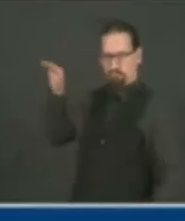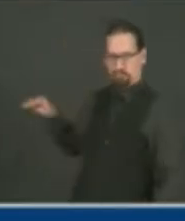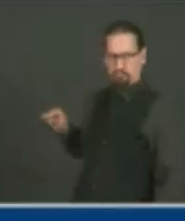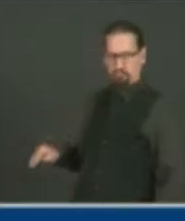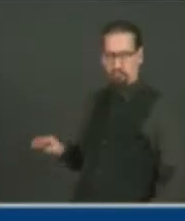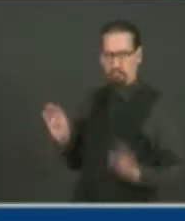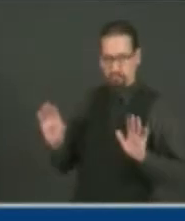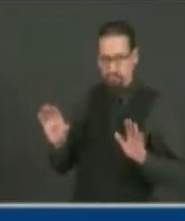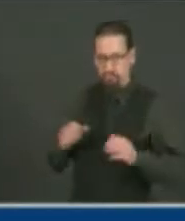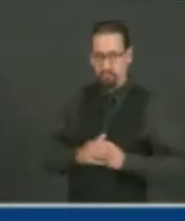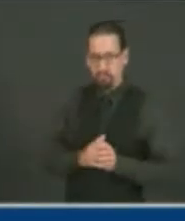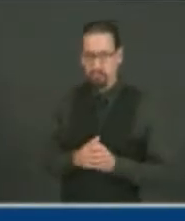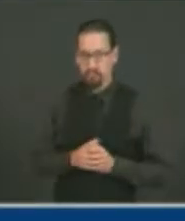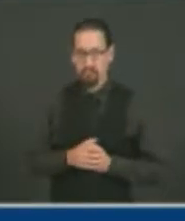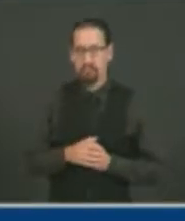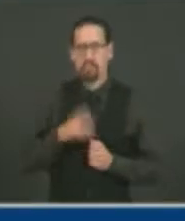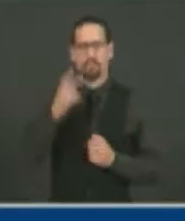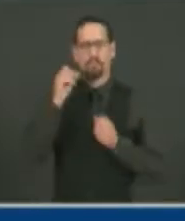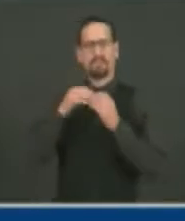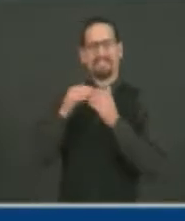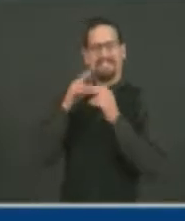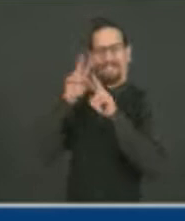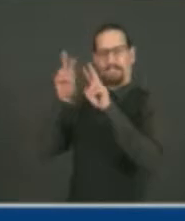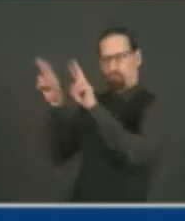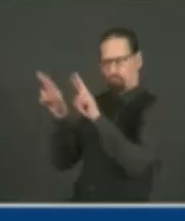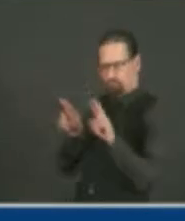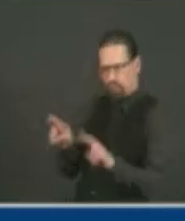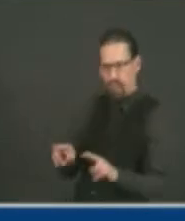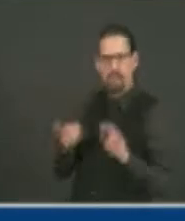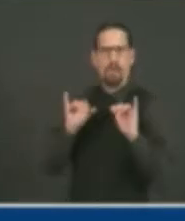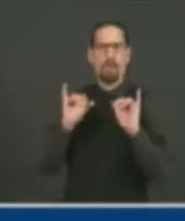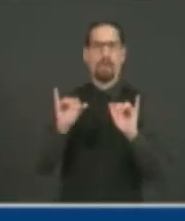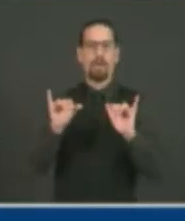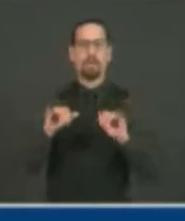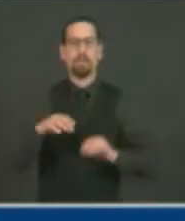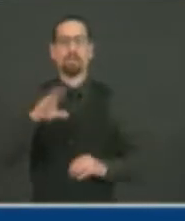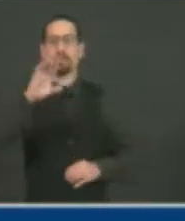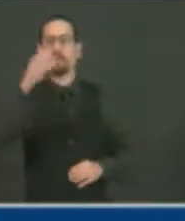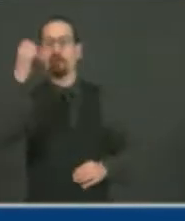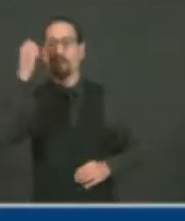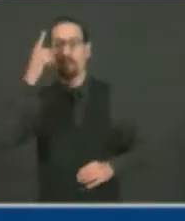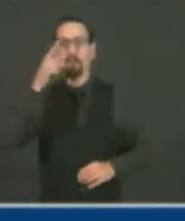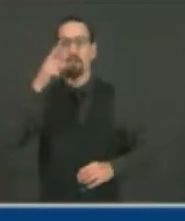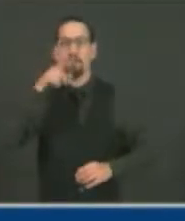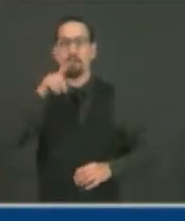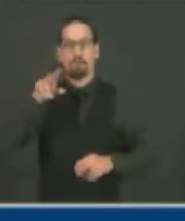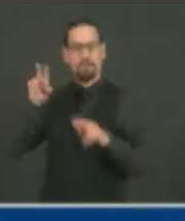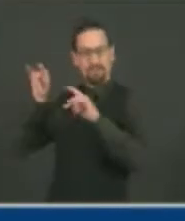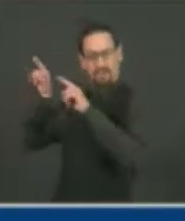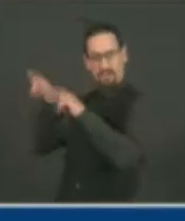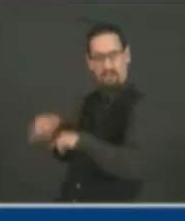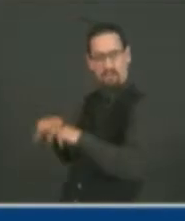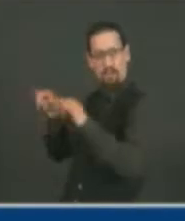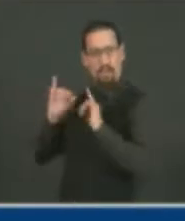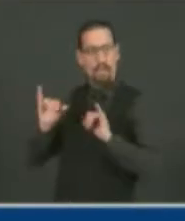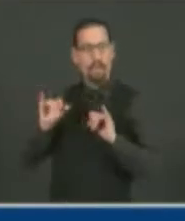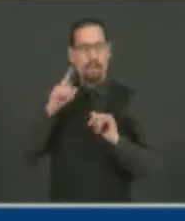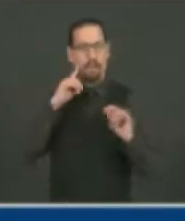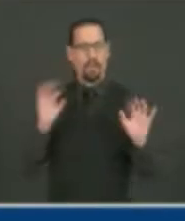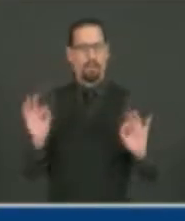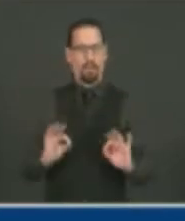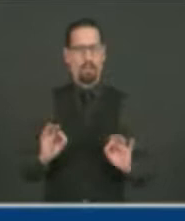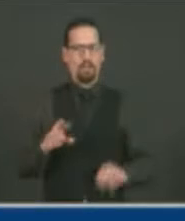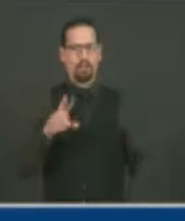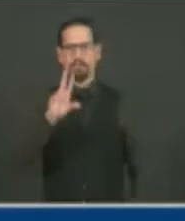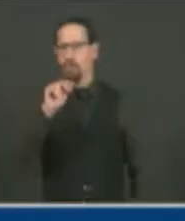should let you know that we don't do this lightly. We've consulted with local and national health experts